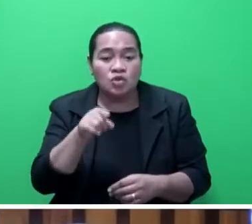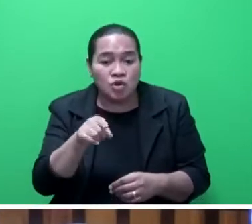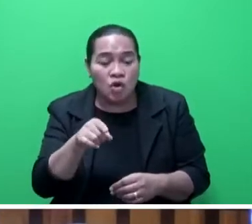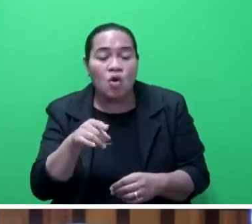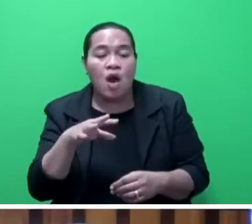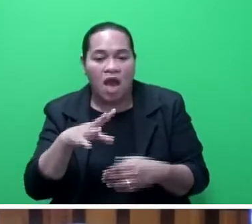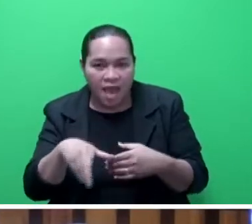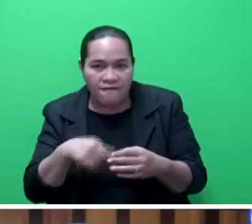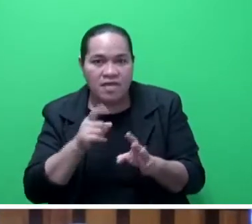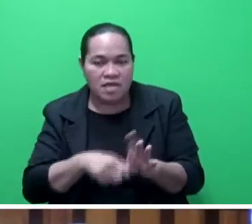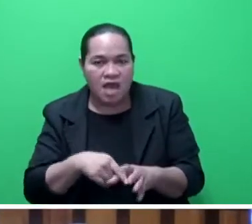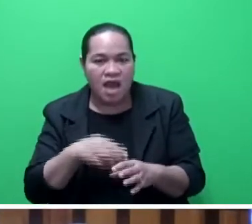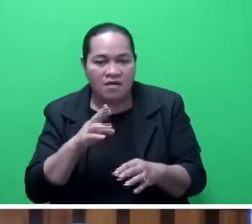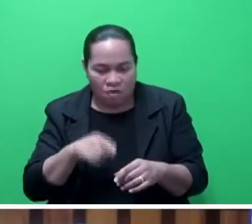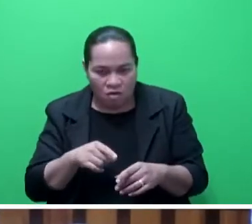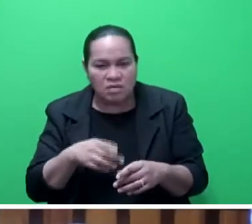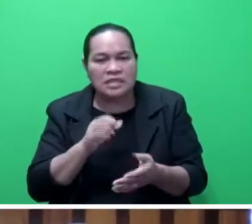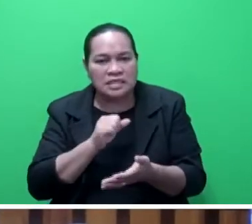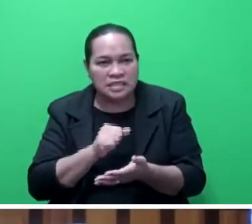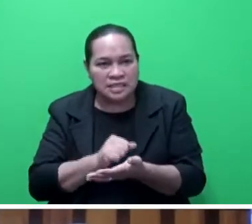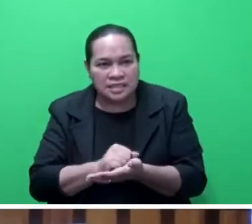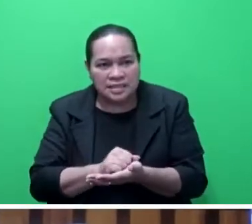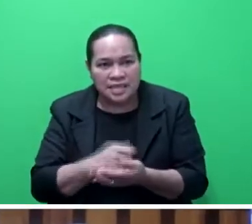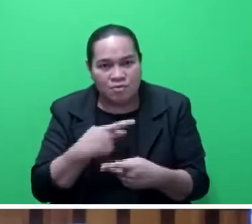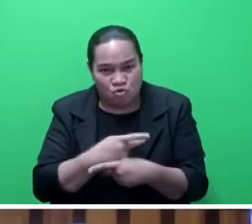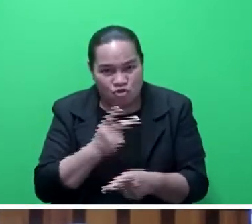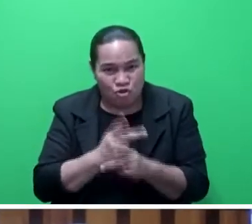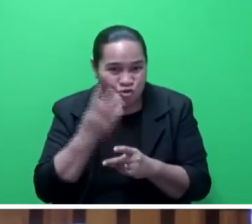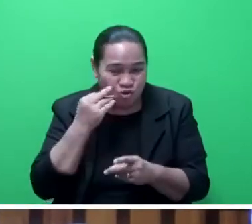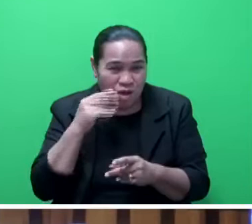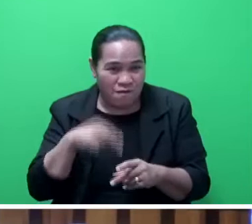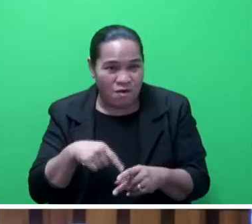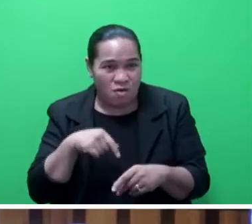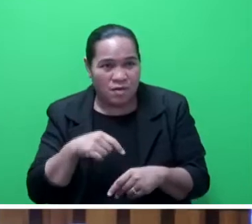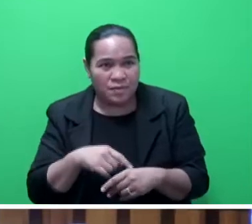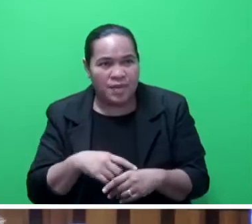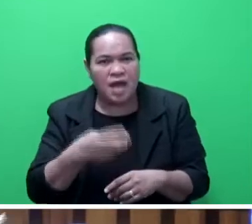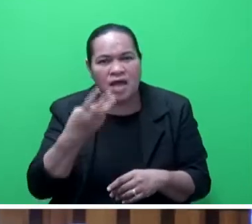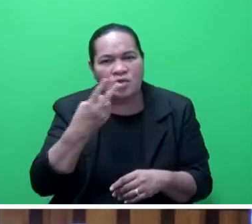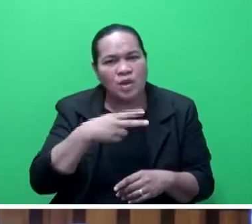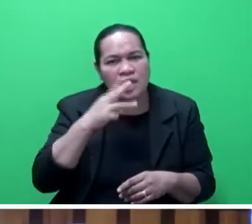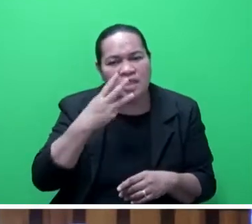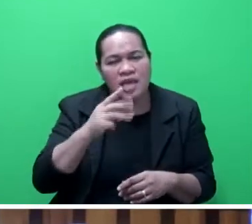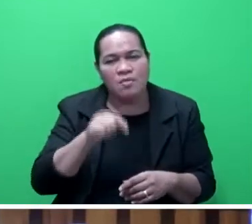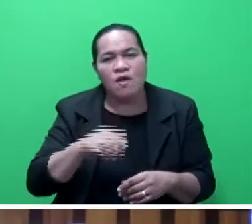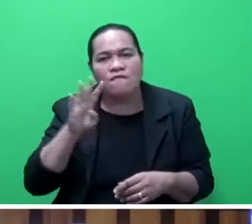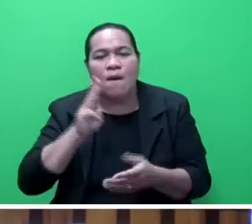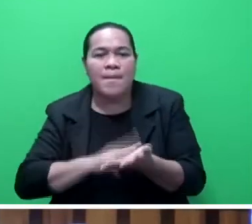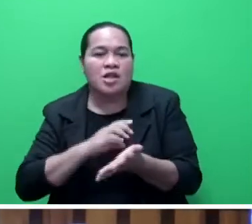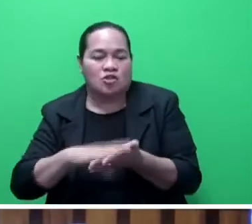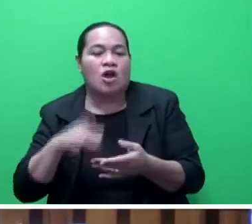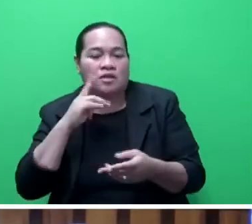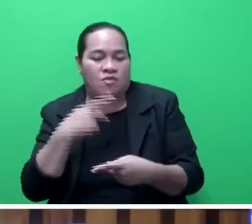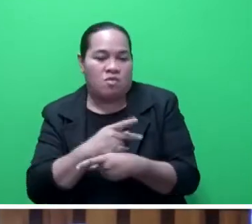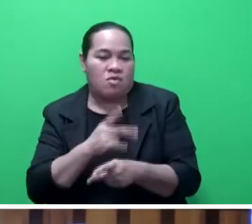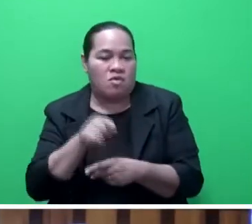annually. With the increase in price, sir, additional revenue of $23.4 million will be generated. Of this,